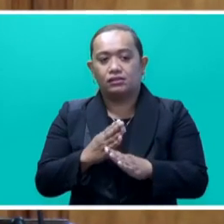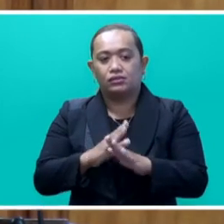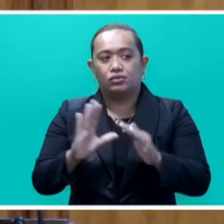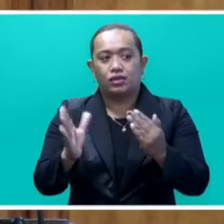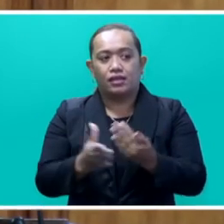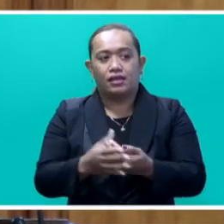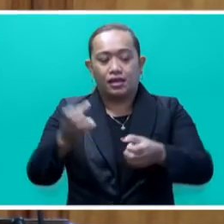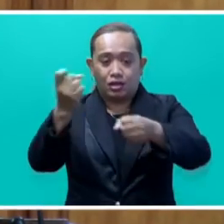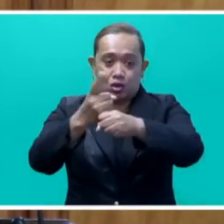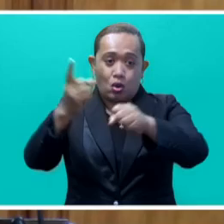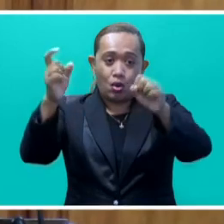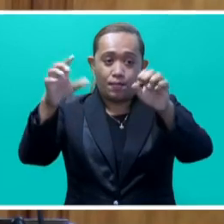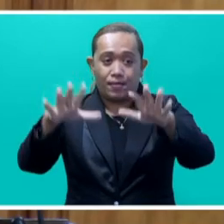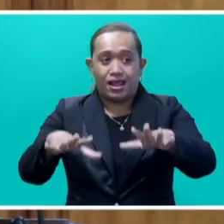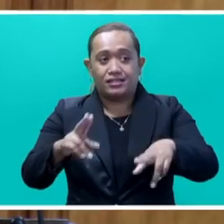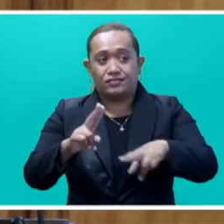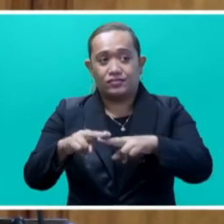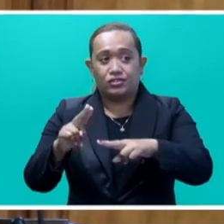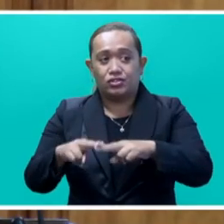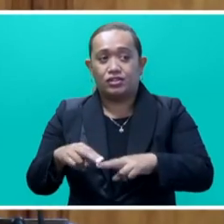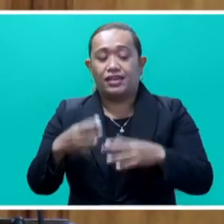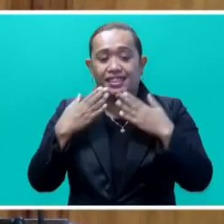bless Fiji. Thank you very much.